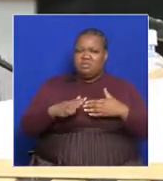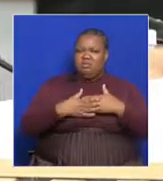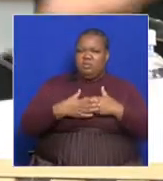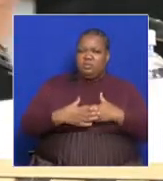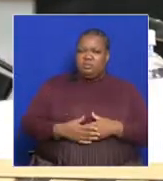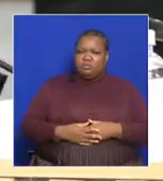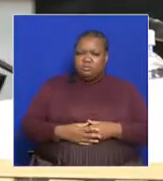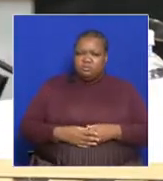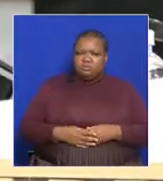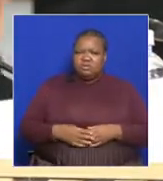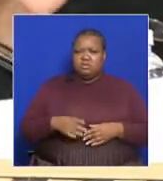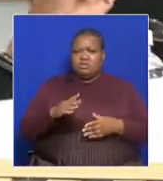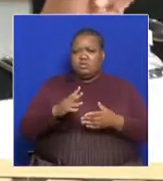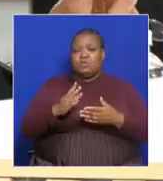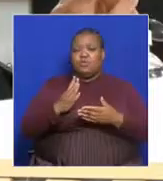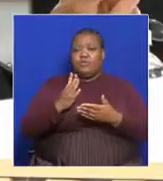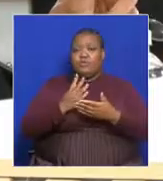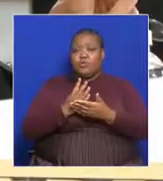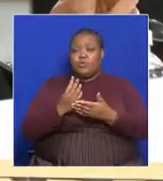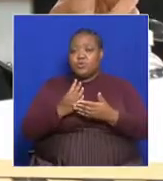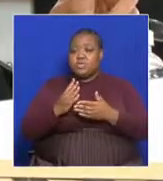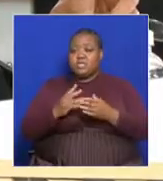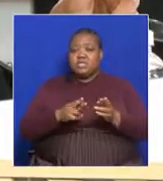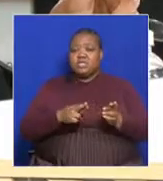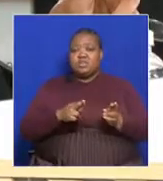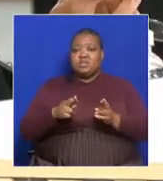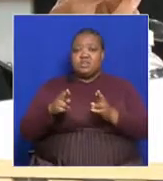was referred. Now,